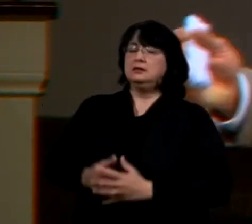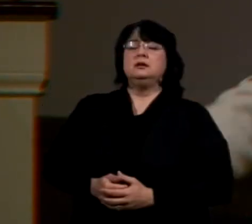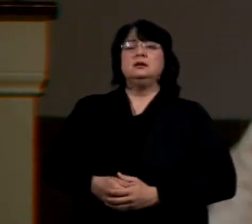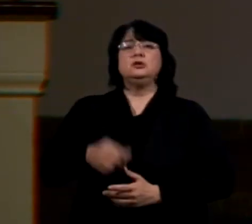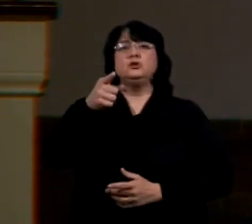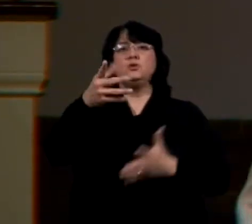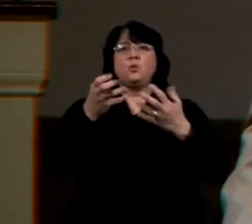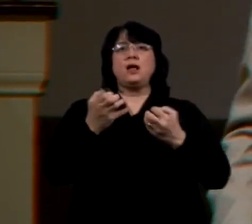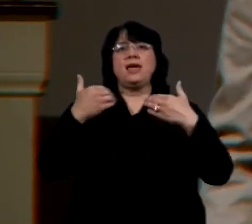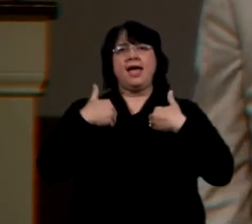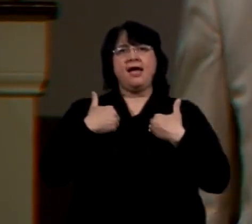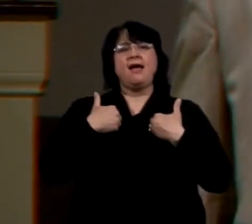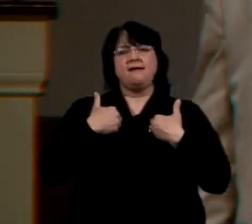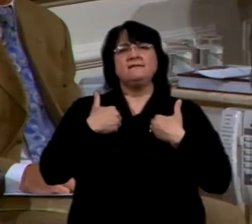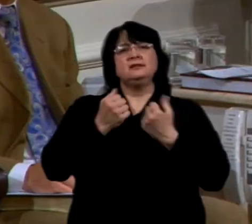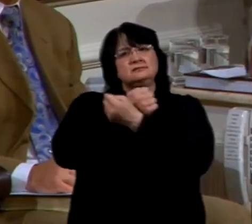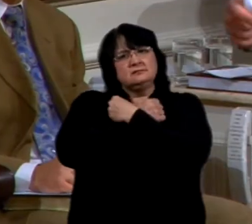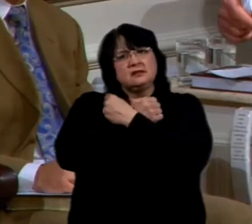You want to have compassion.